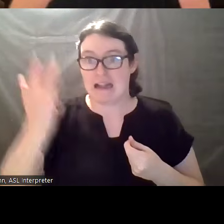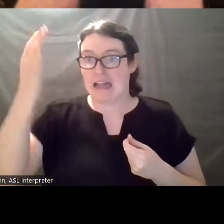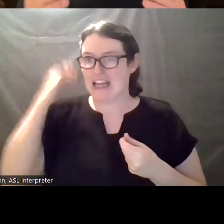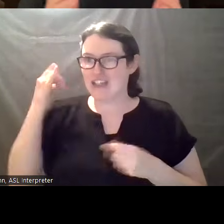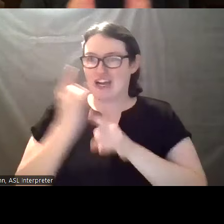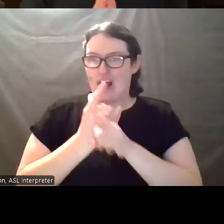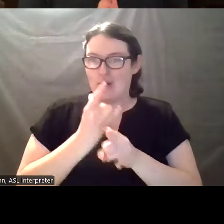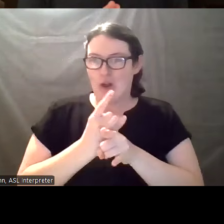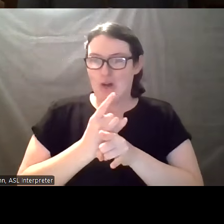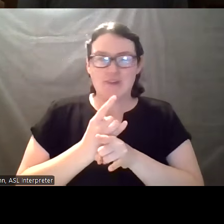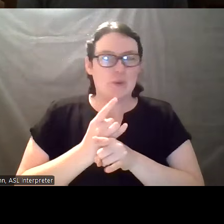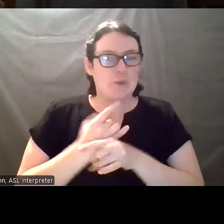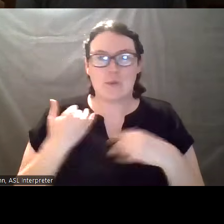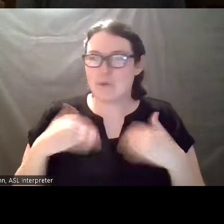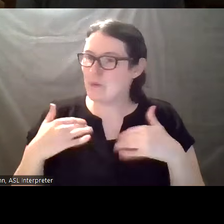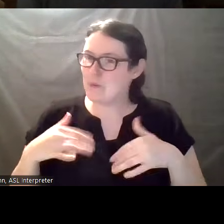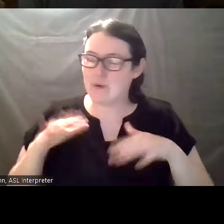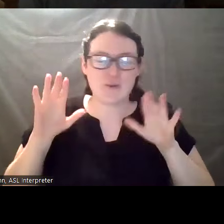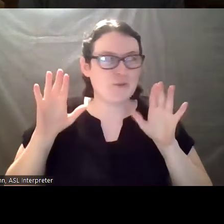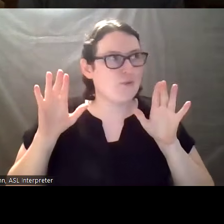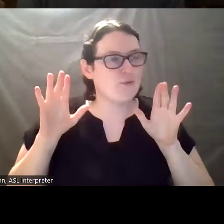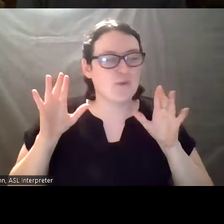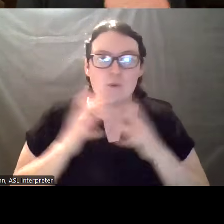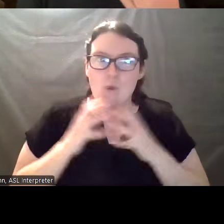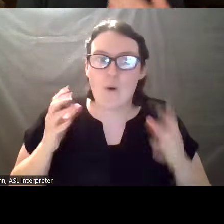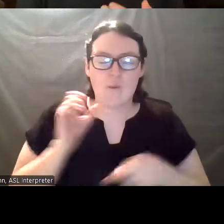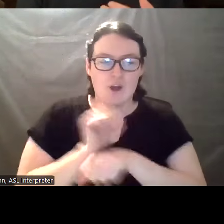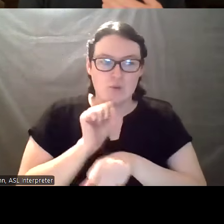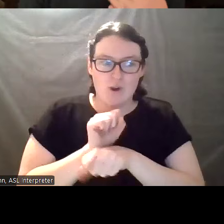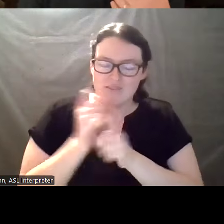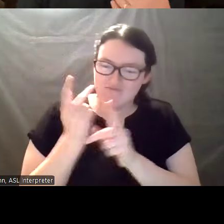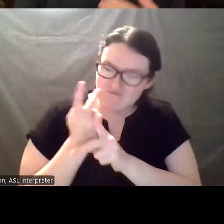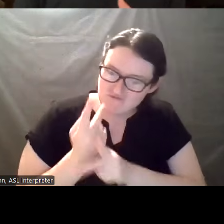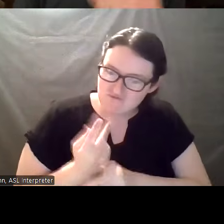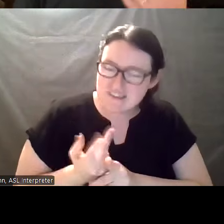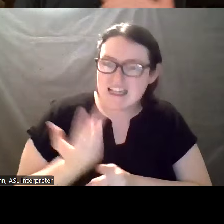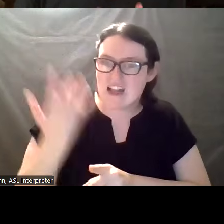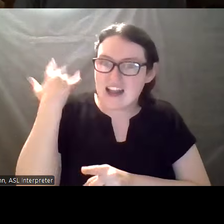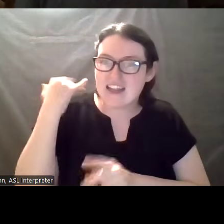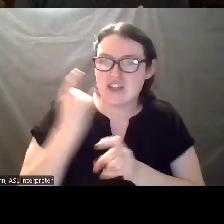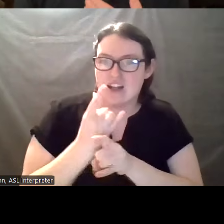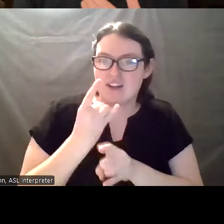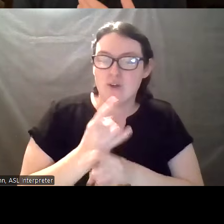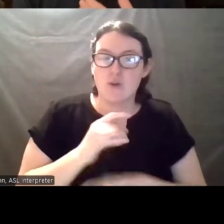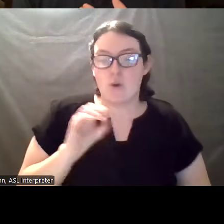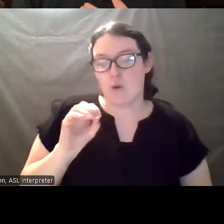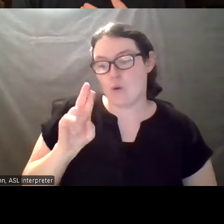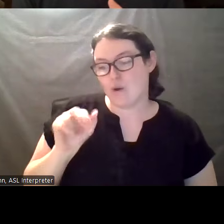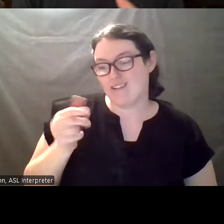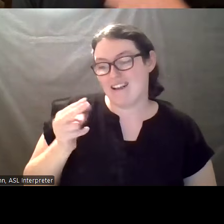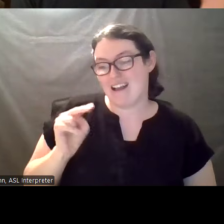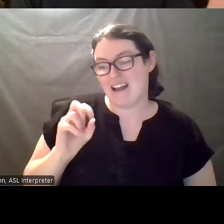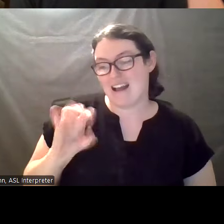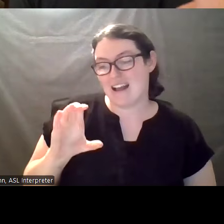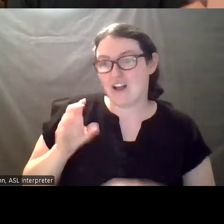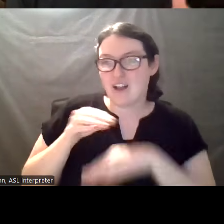this is a really great time. There's all kinds of interesting work being done. There's been a lot in particular using organic residue analysis.